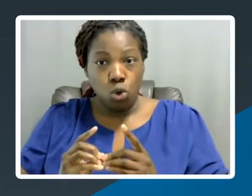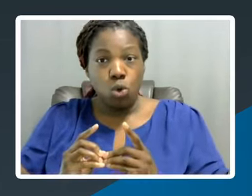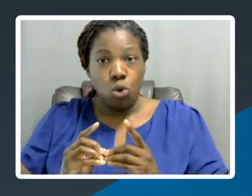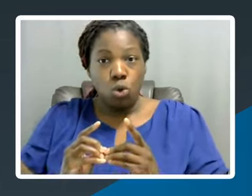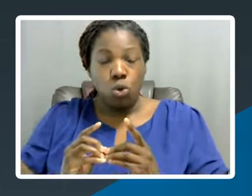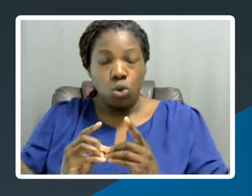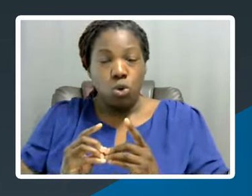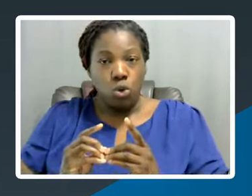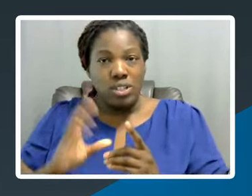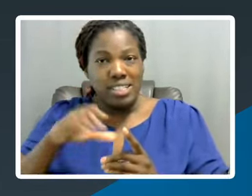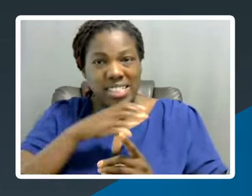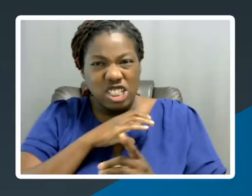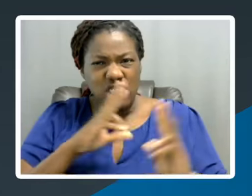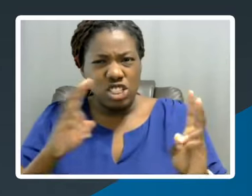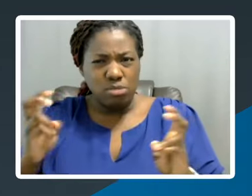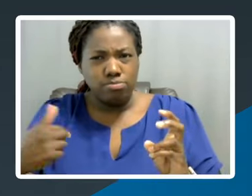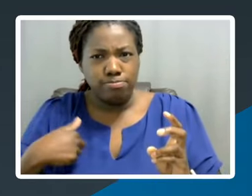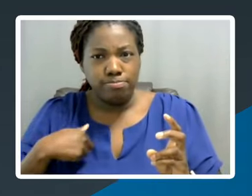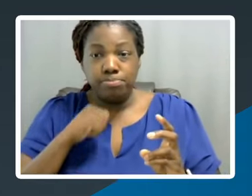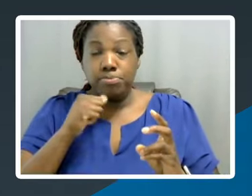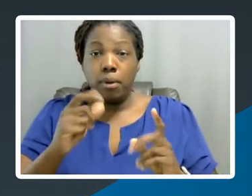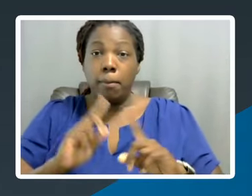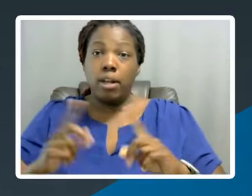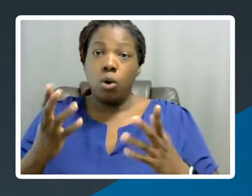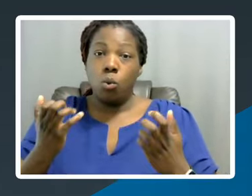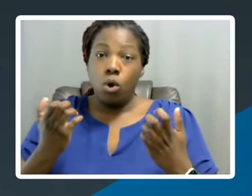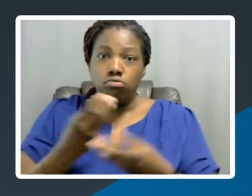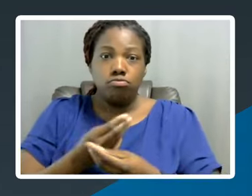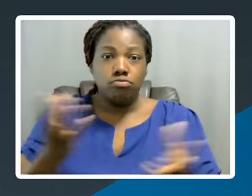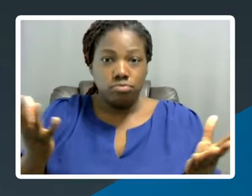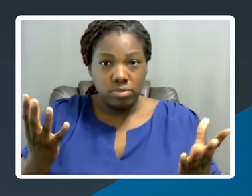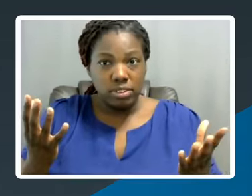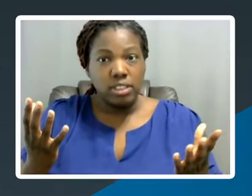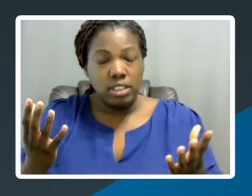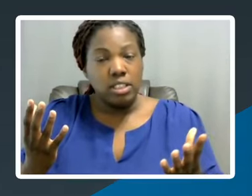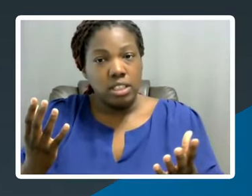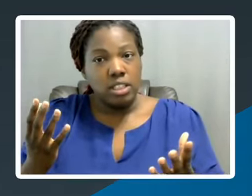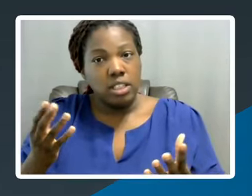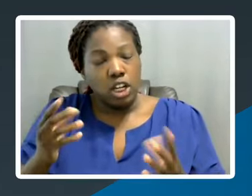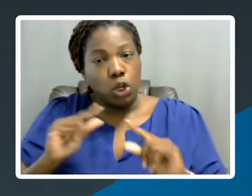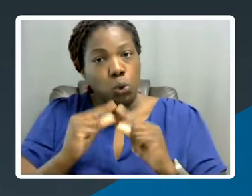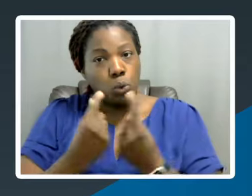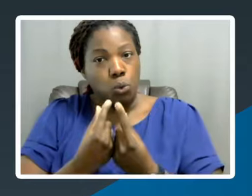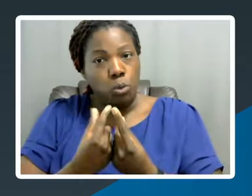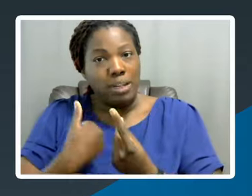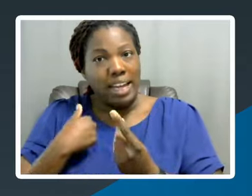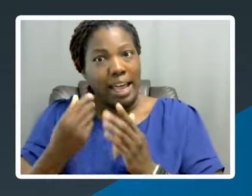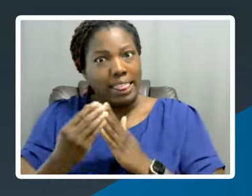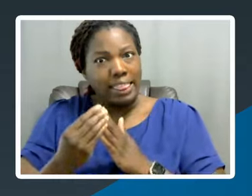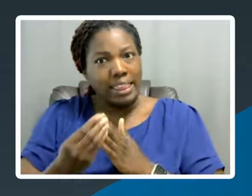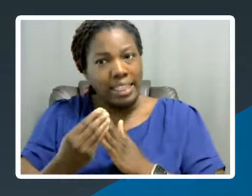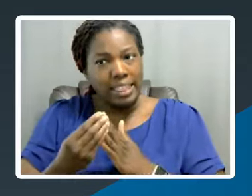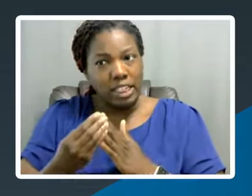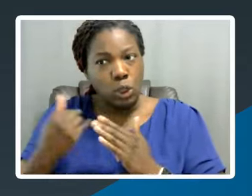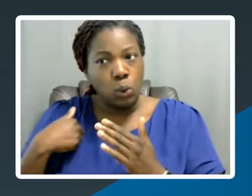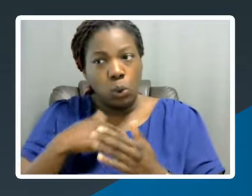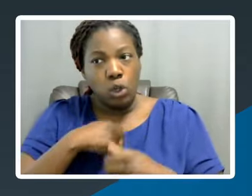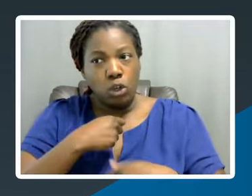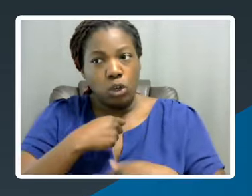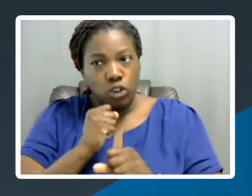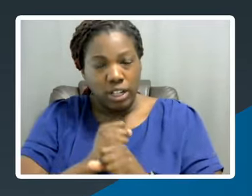citizenship topics. But I do want to share that at ISTE, the group that I lead, we have created a set of